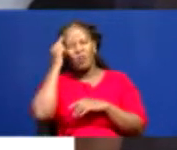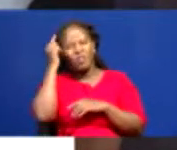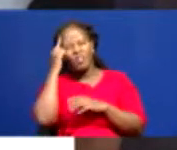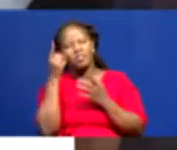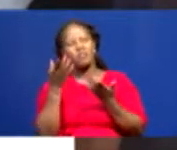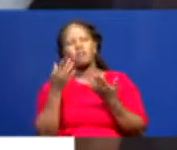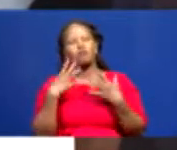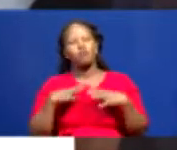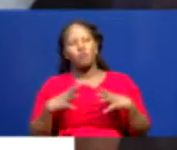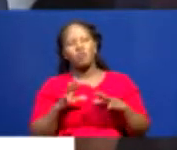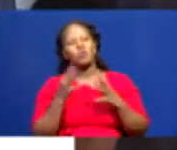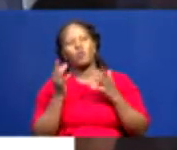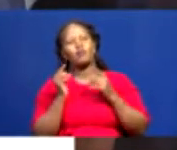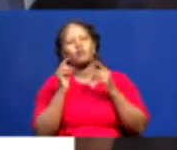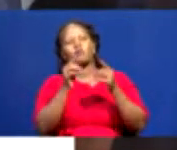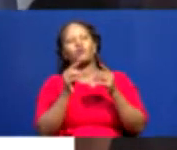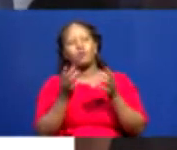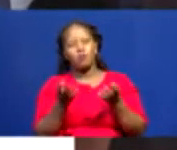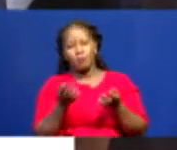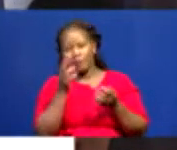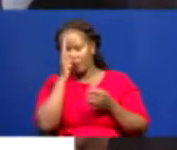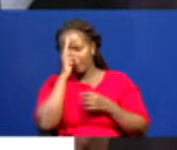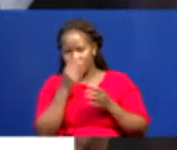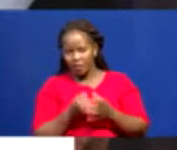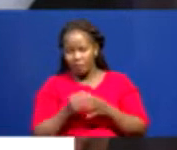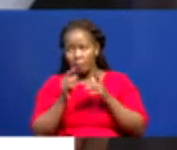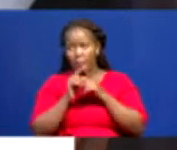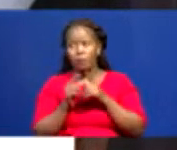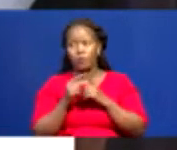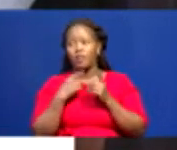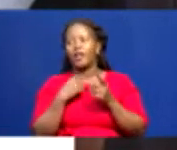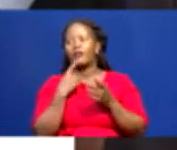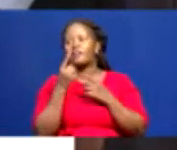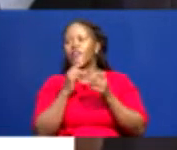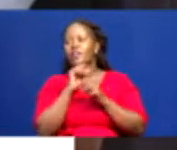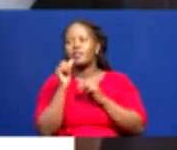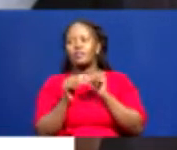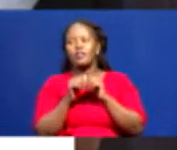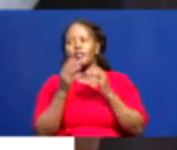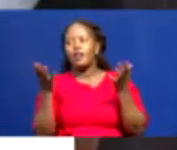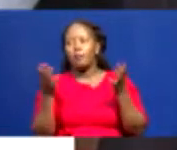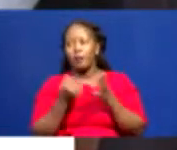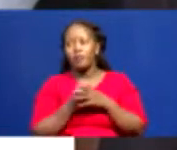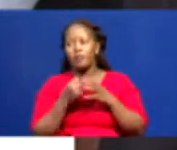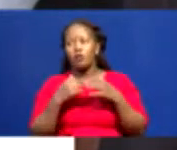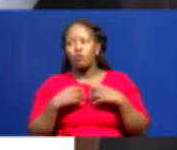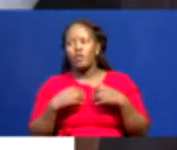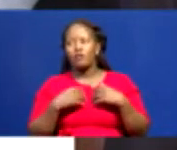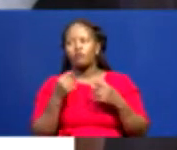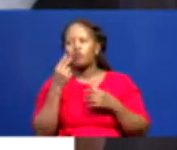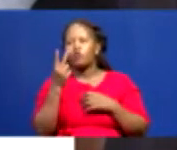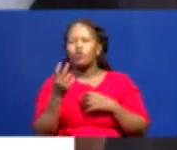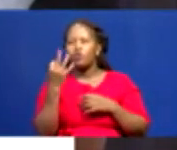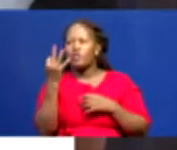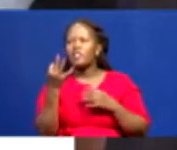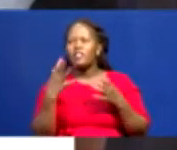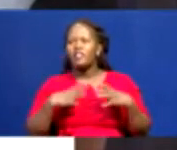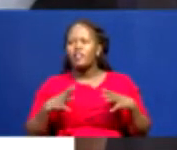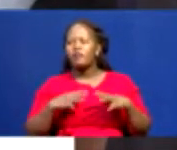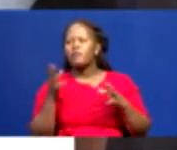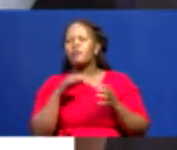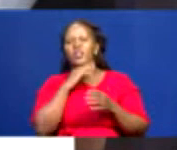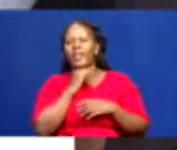incited or provoked by the police. And so they're talking about rebel. There are about 23 people. Who are those 23 people who they say